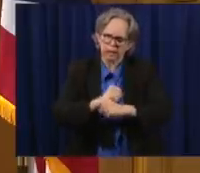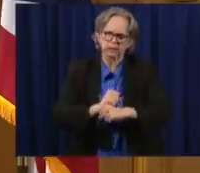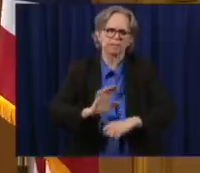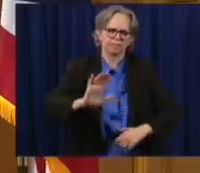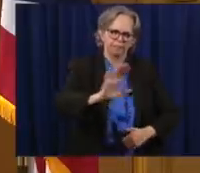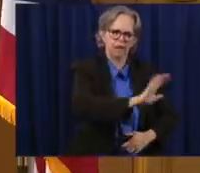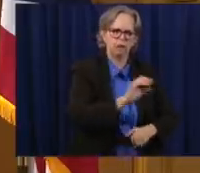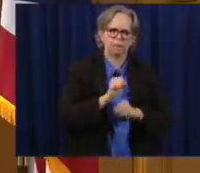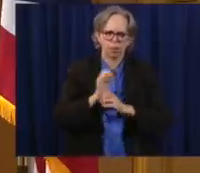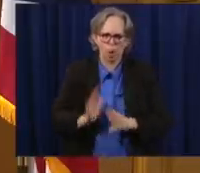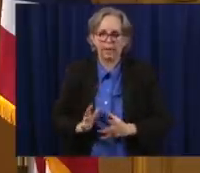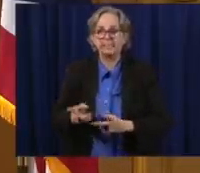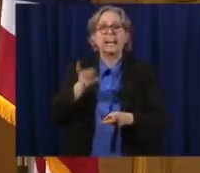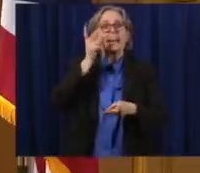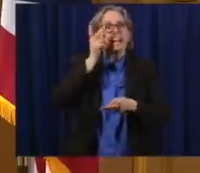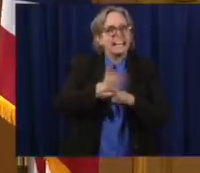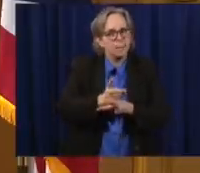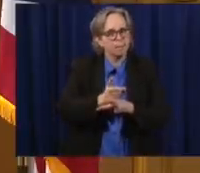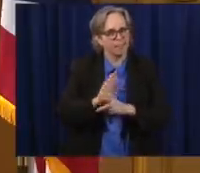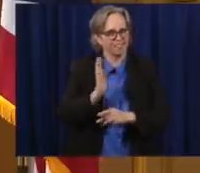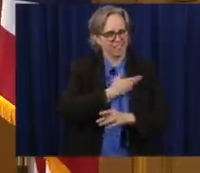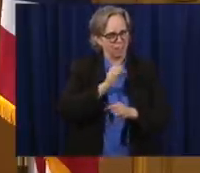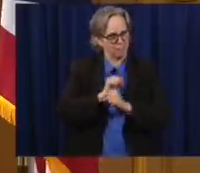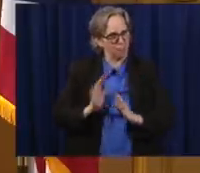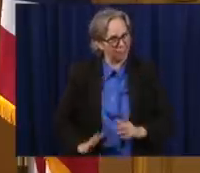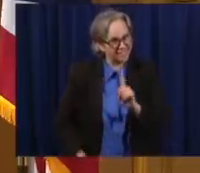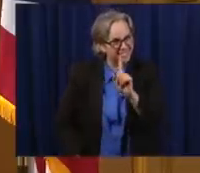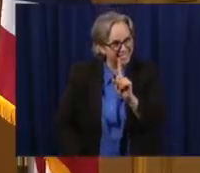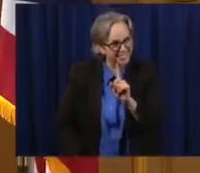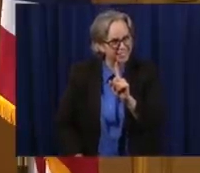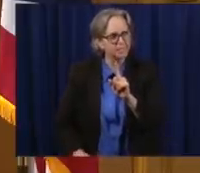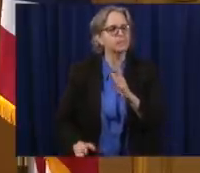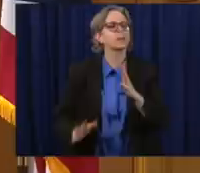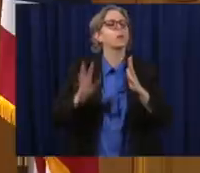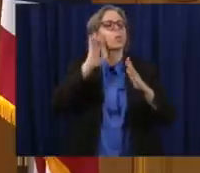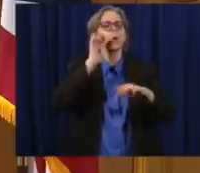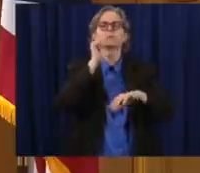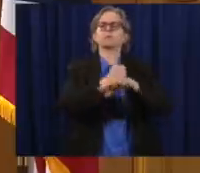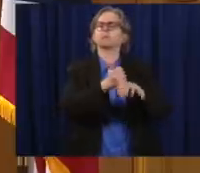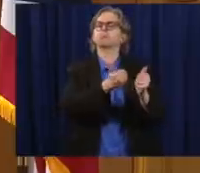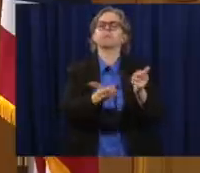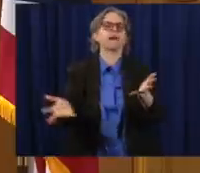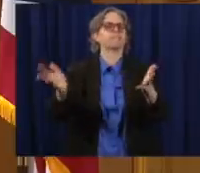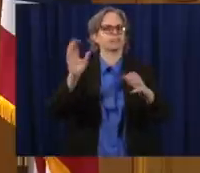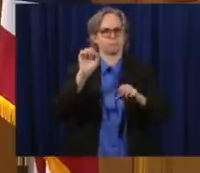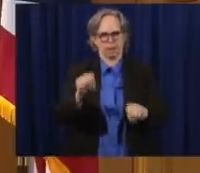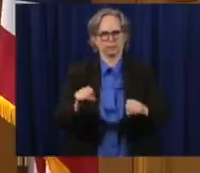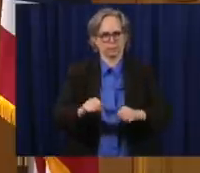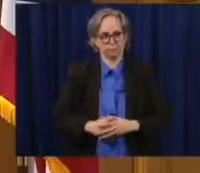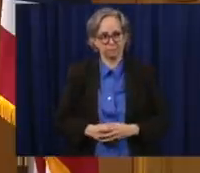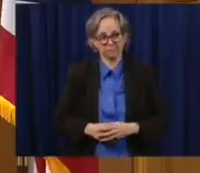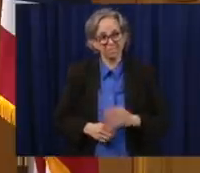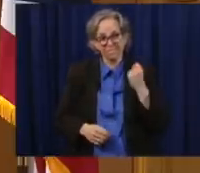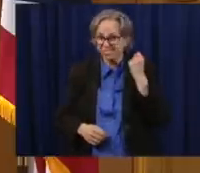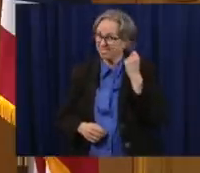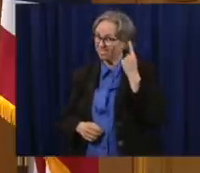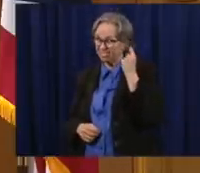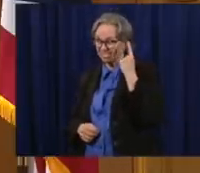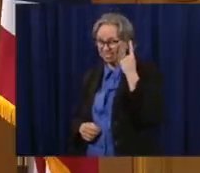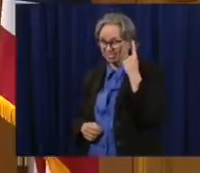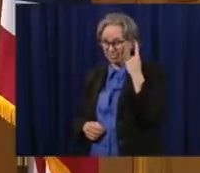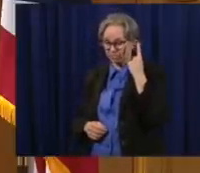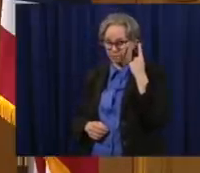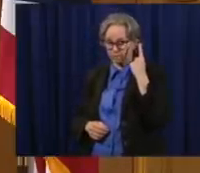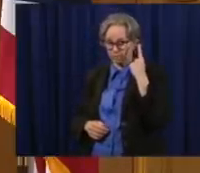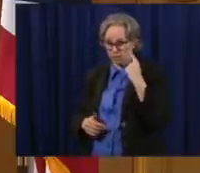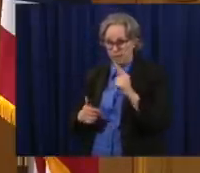do all the things that they can to make that employee feel safe. Ultimately, that decision about safeness, until we have a vaccine, is